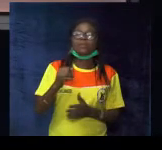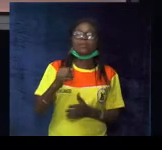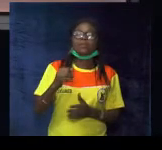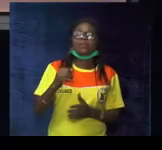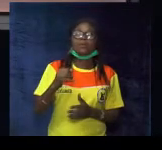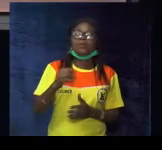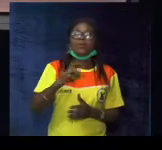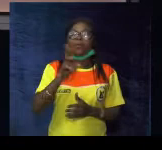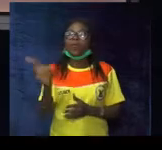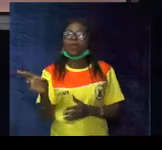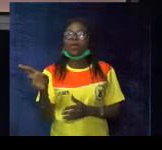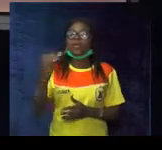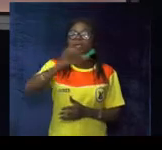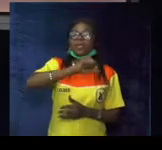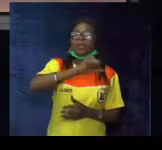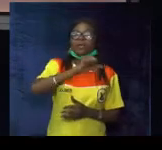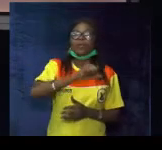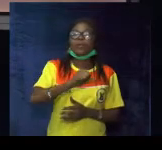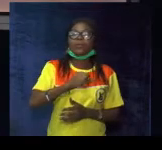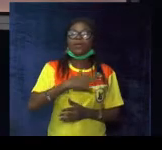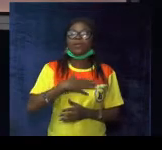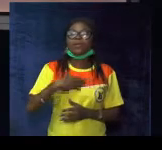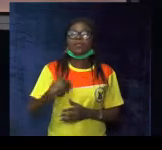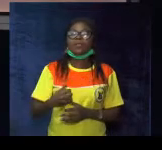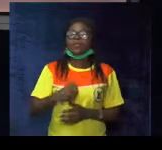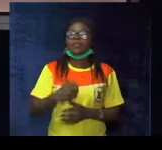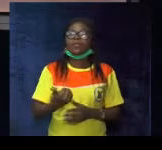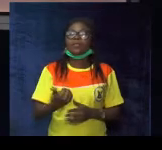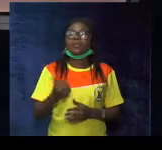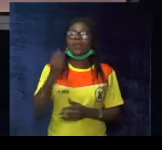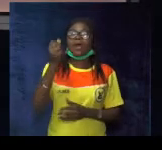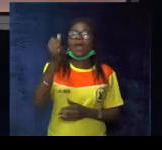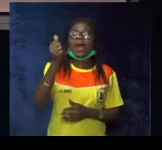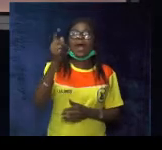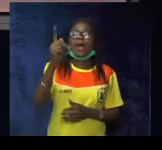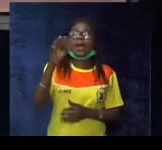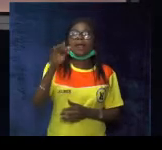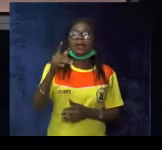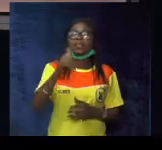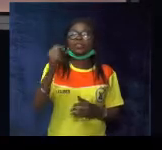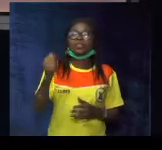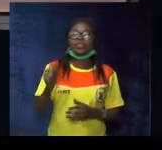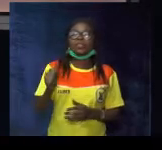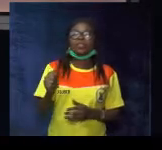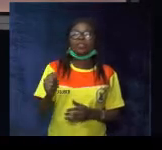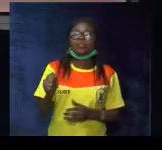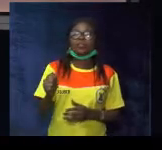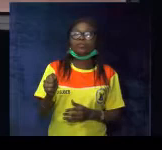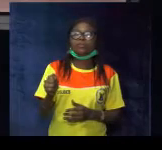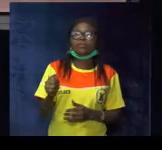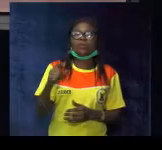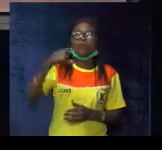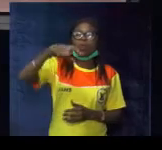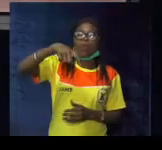There is a right angle, and there is a perpendicular radii, and there is an arc, and we call that